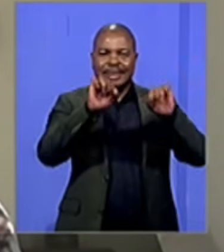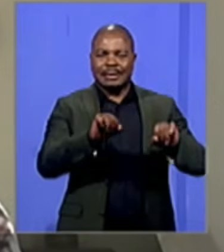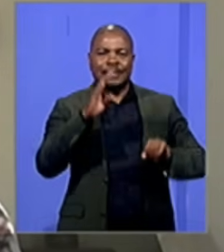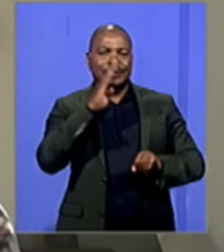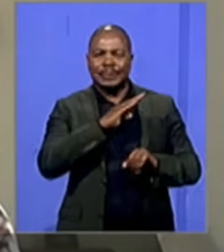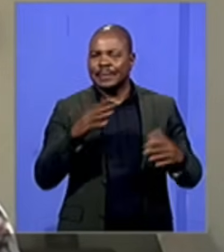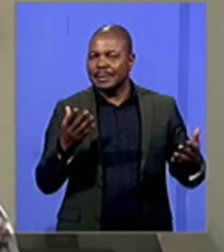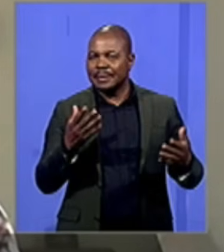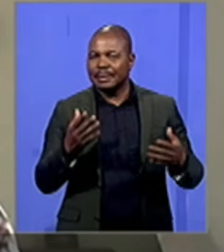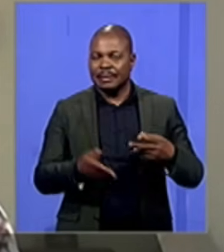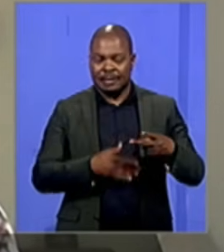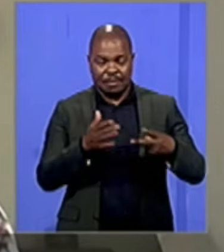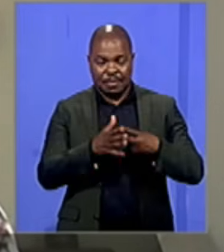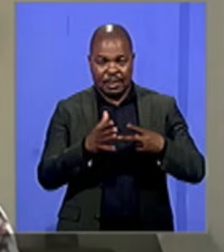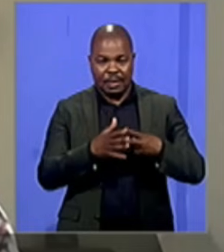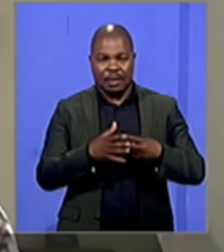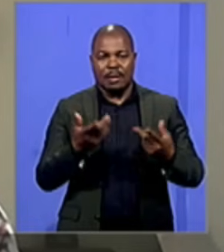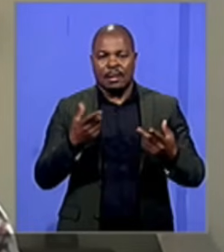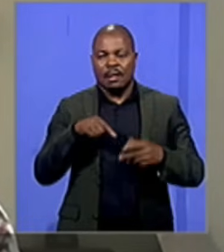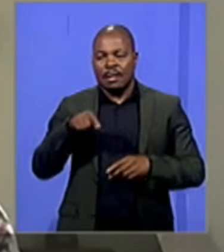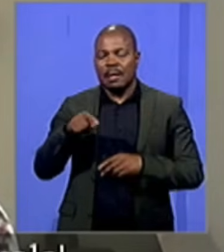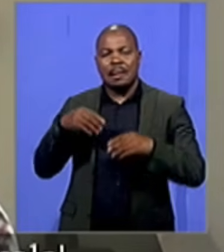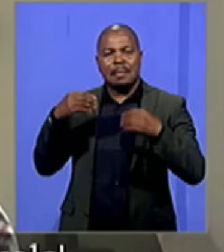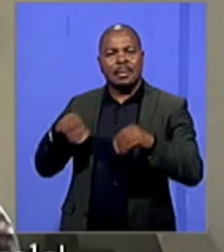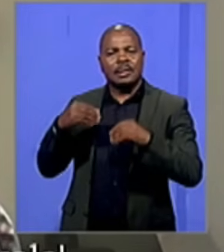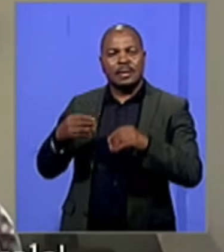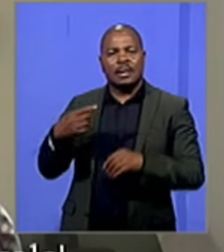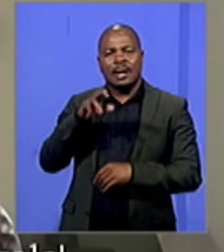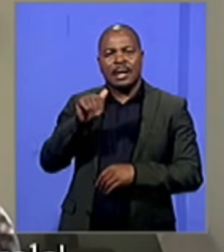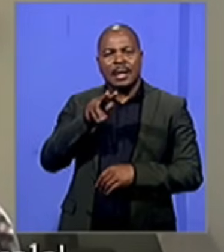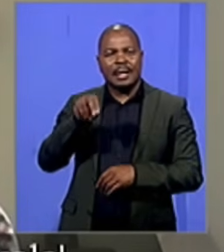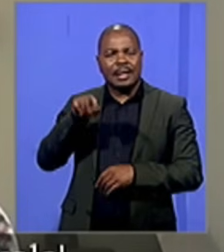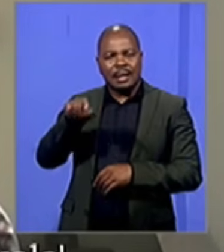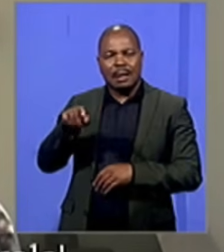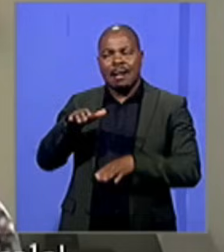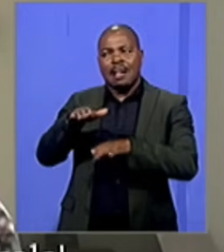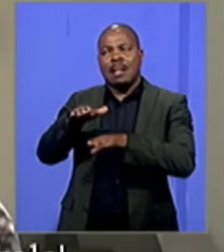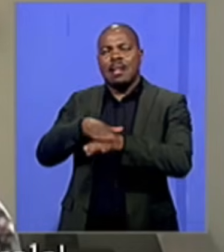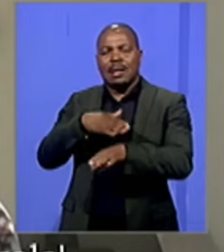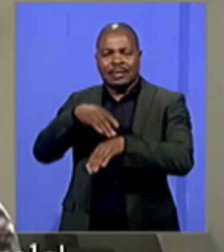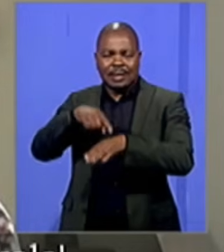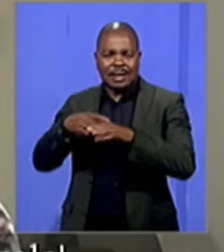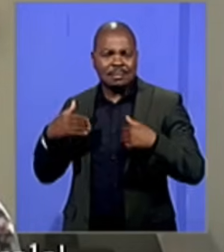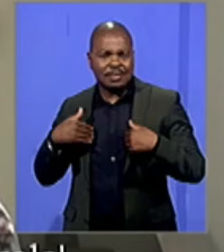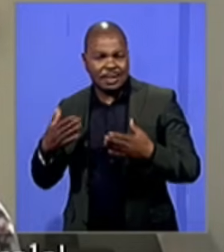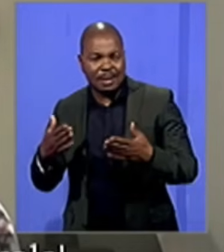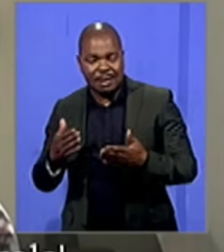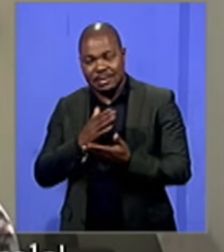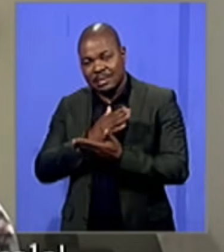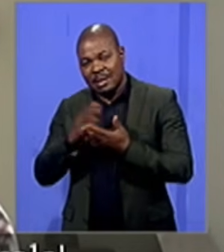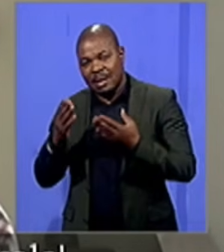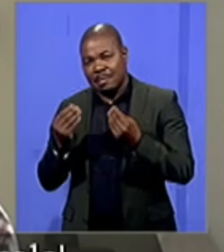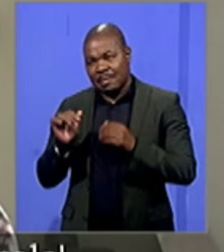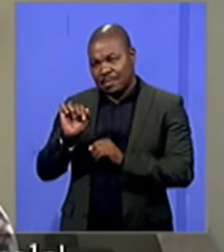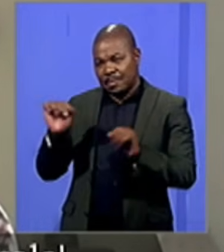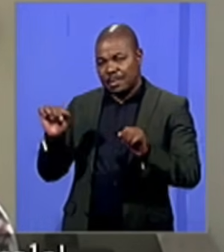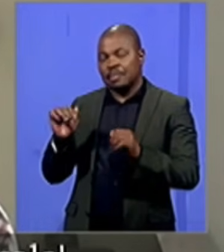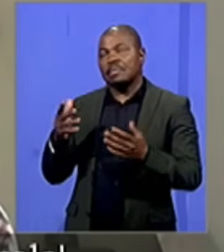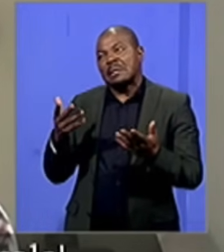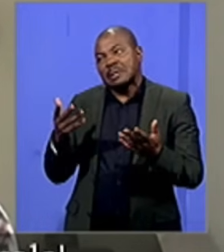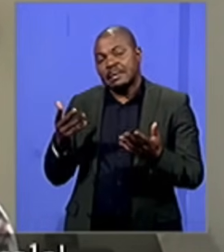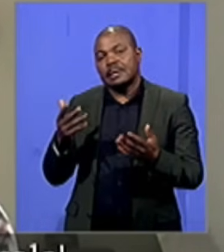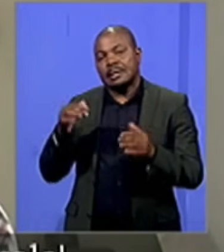but also the grain industry that experienced a bit of a late season, and some of those numbers, although we had